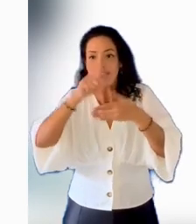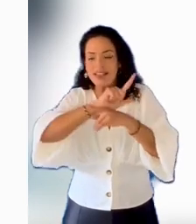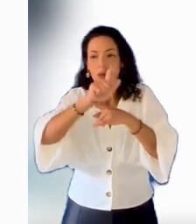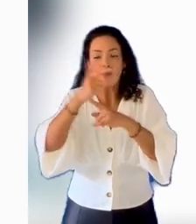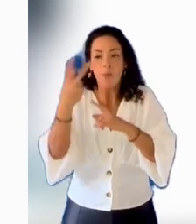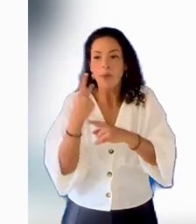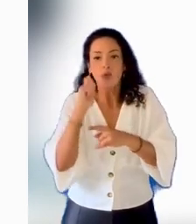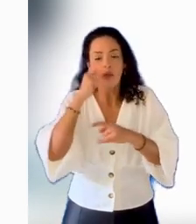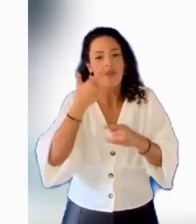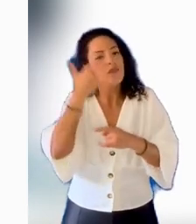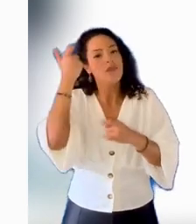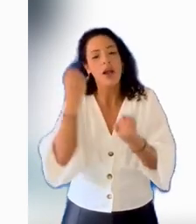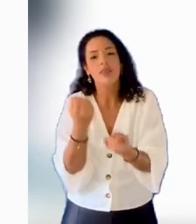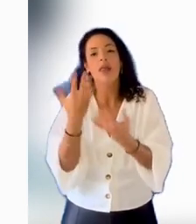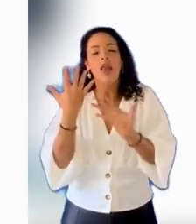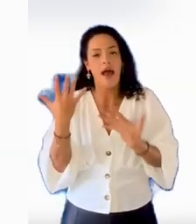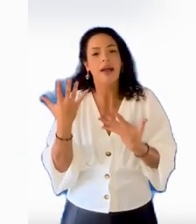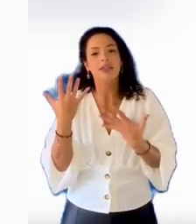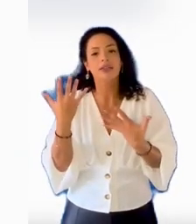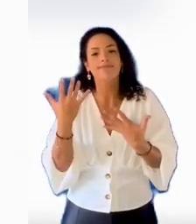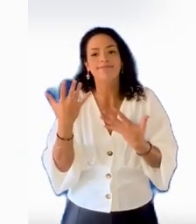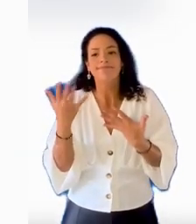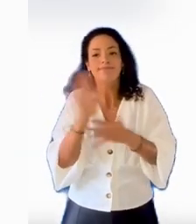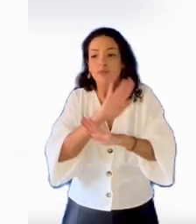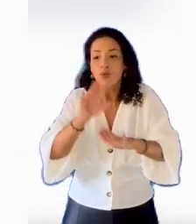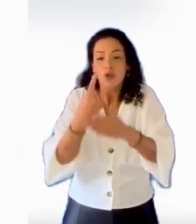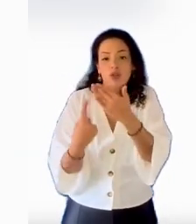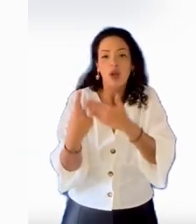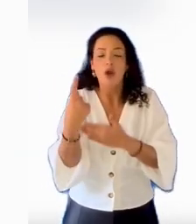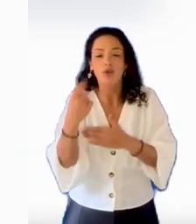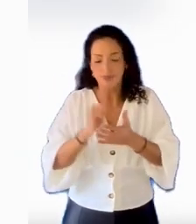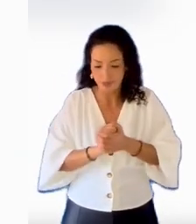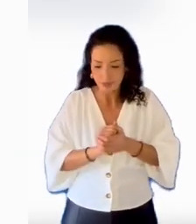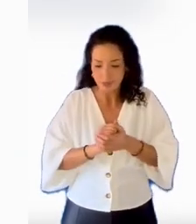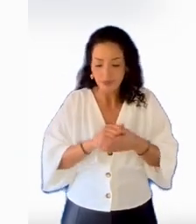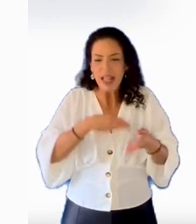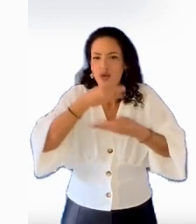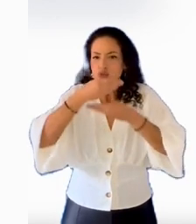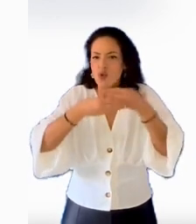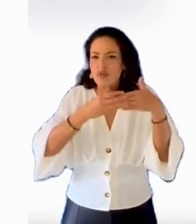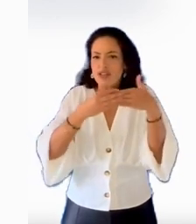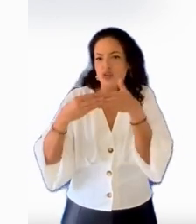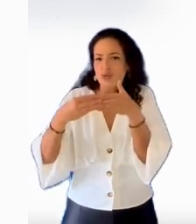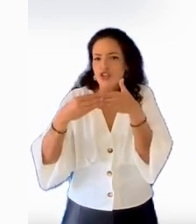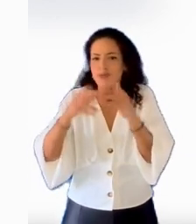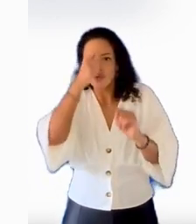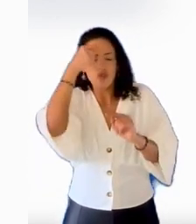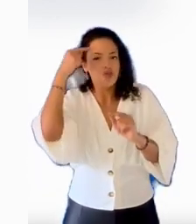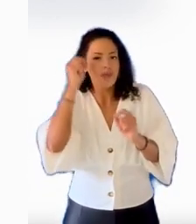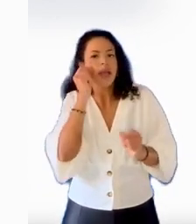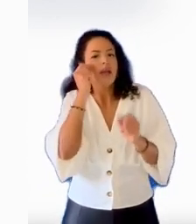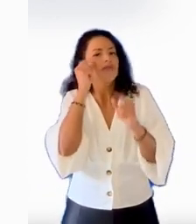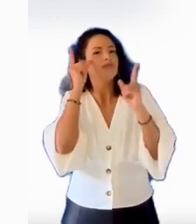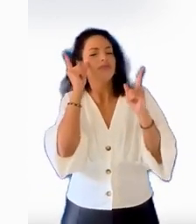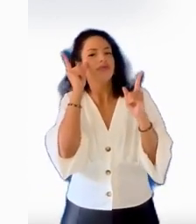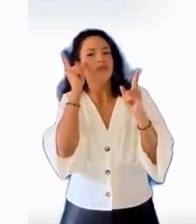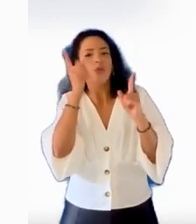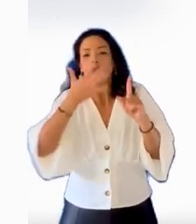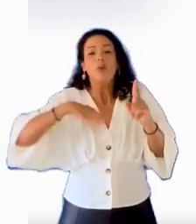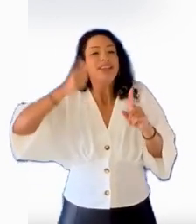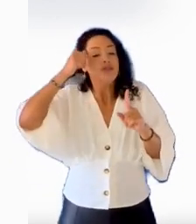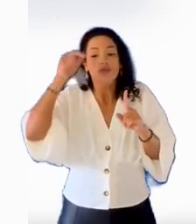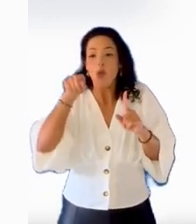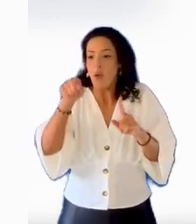the voice to say I'm here and you are not alone. Story stewardship. In trauma-informed practice, we do not need to know what's happened to